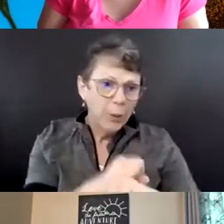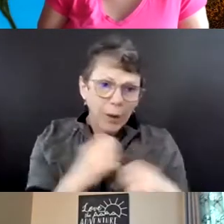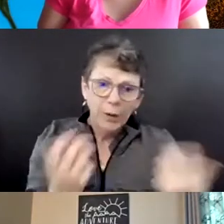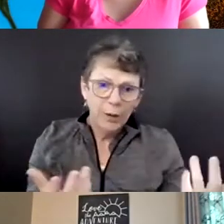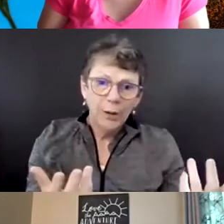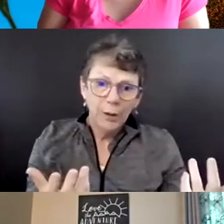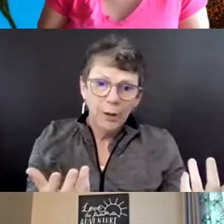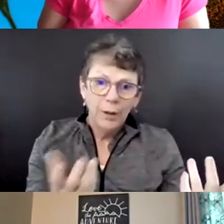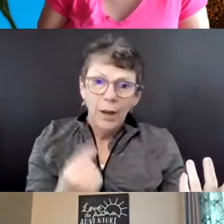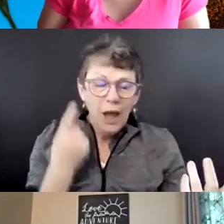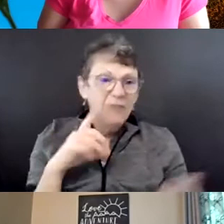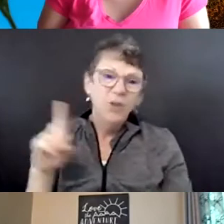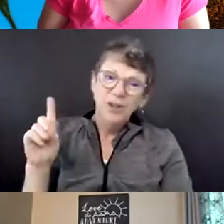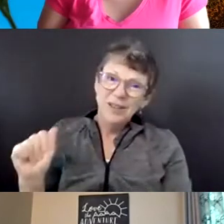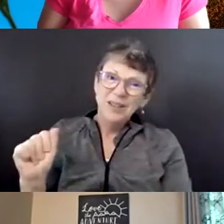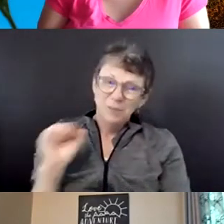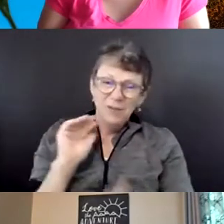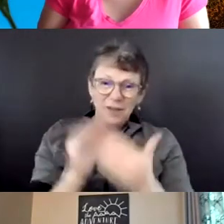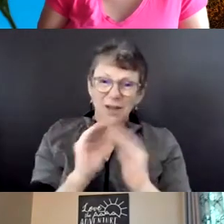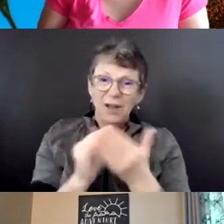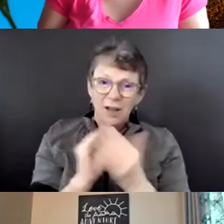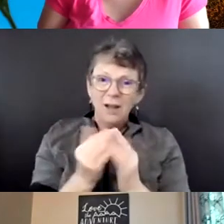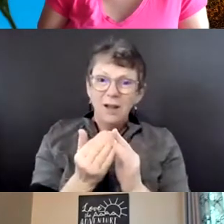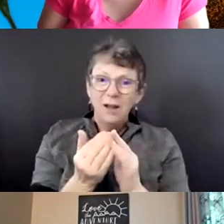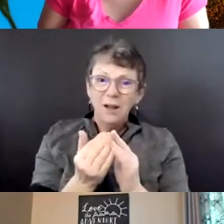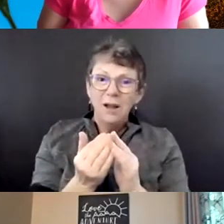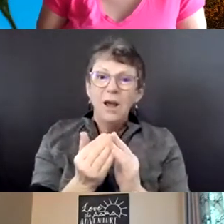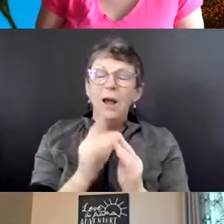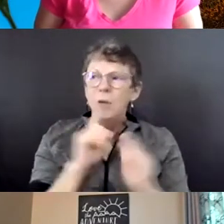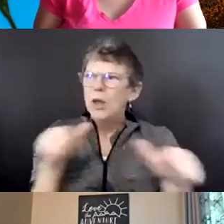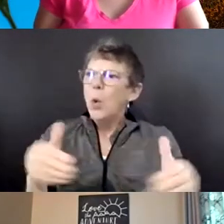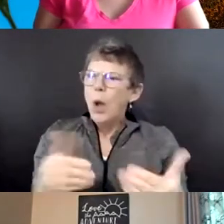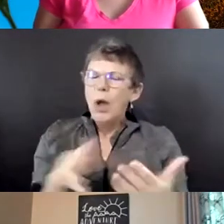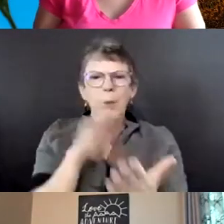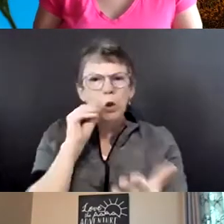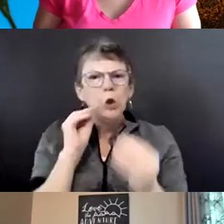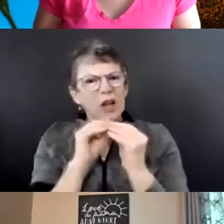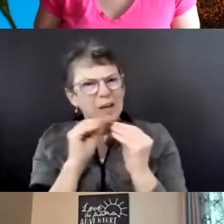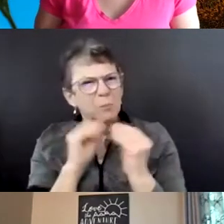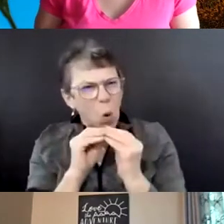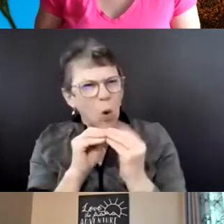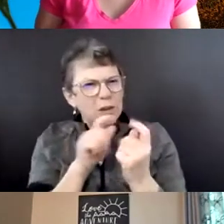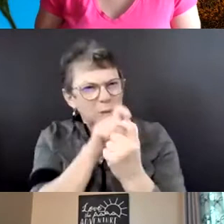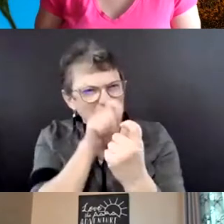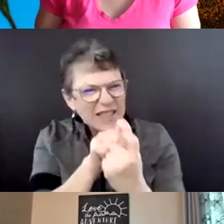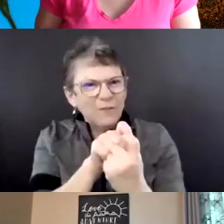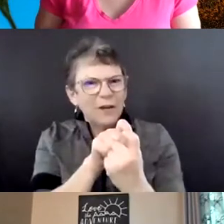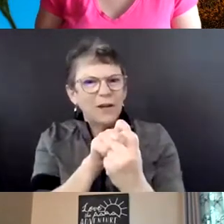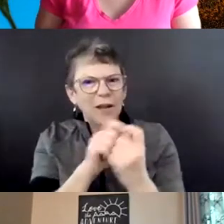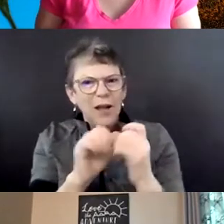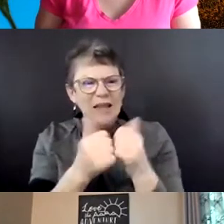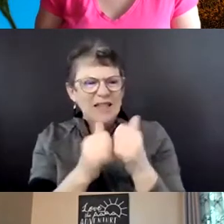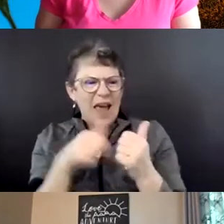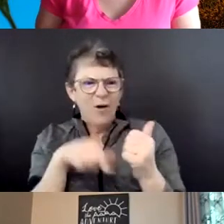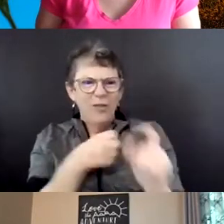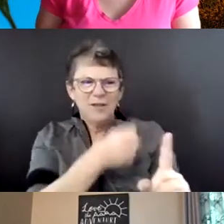disability community, I would really welcome learning more about how this issue specifically impacts that community,